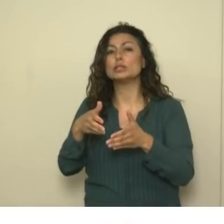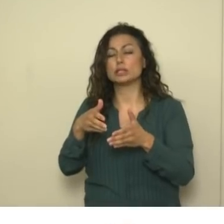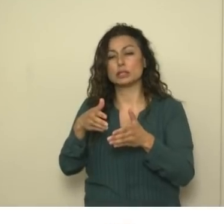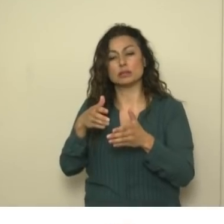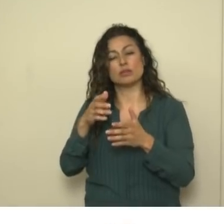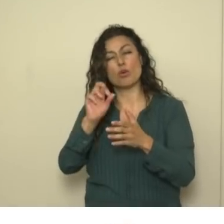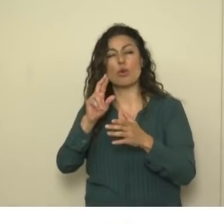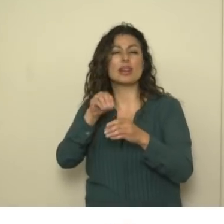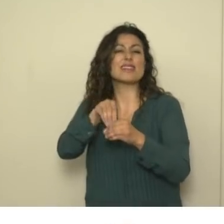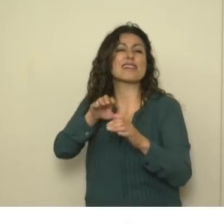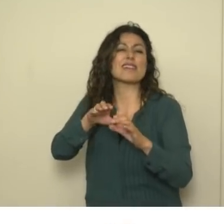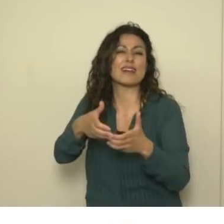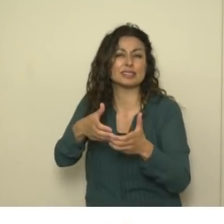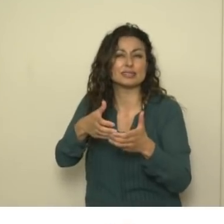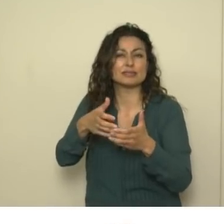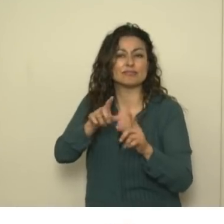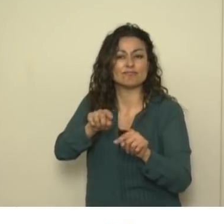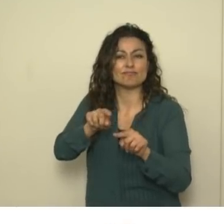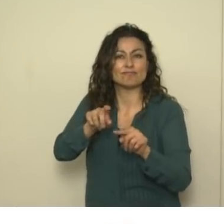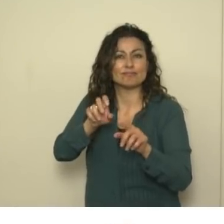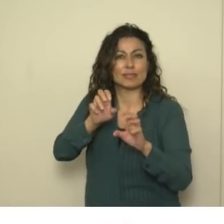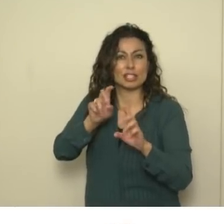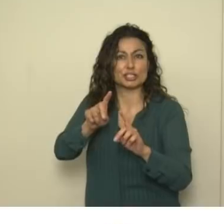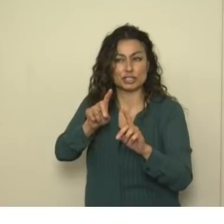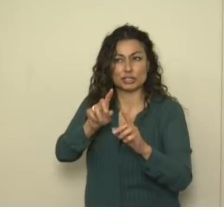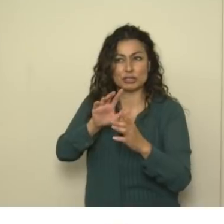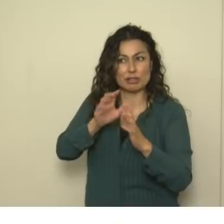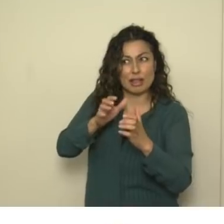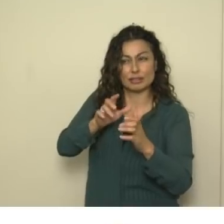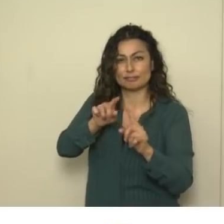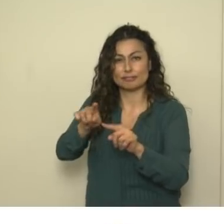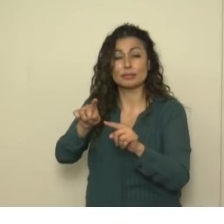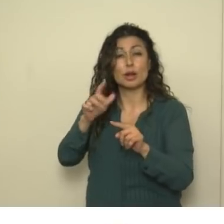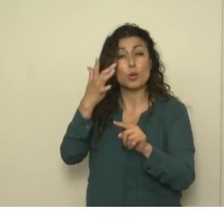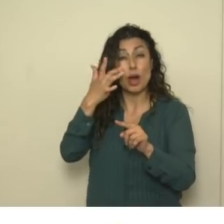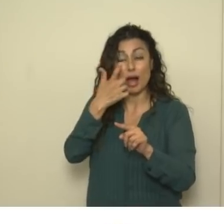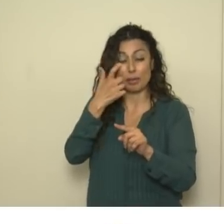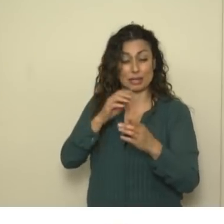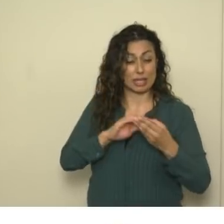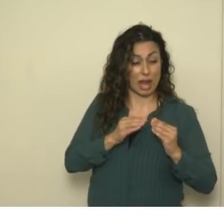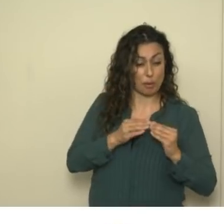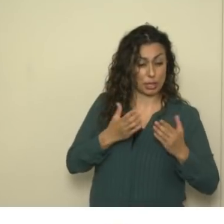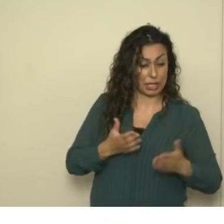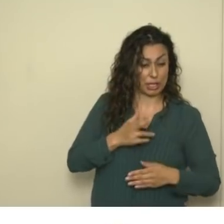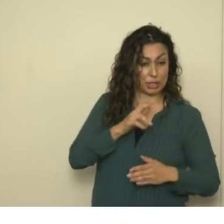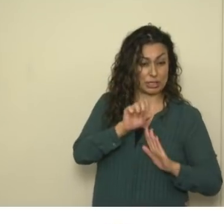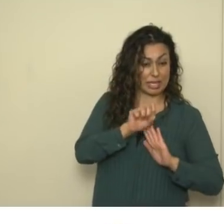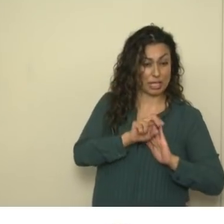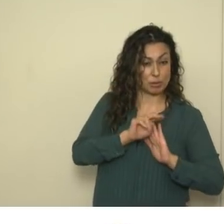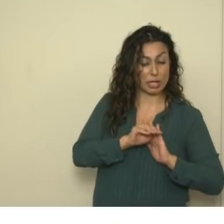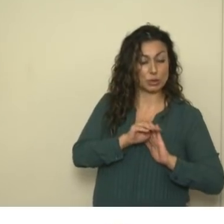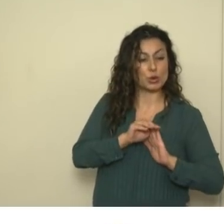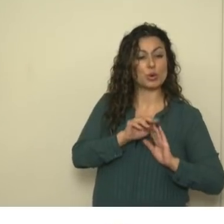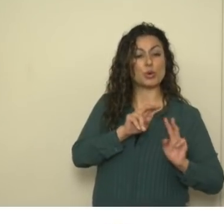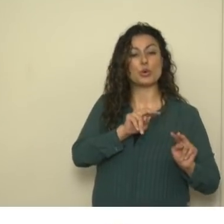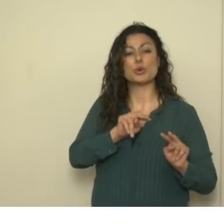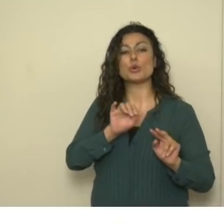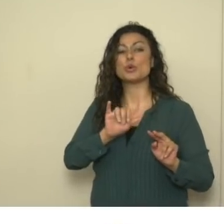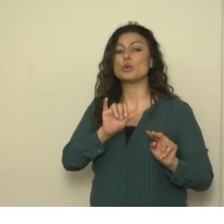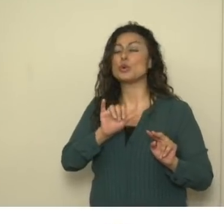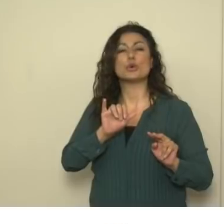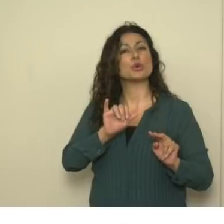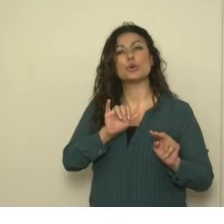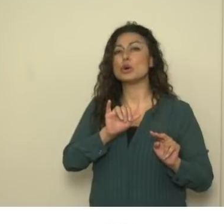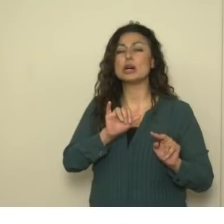or in-classroom education, because the data that we have about what's happening with COVID in the state of New Mexico is far